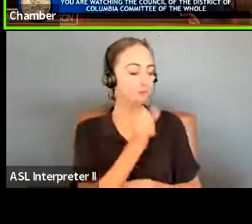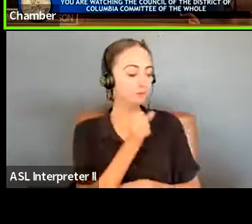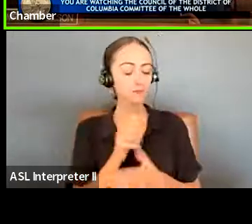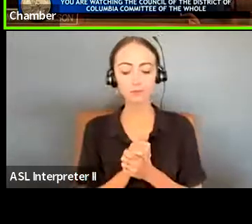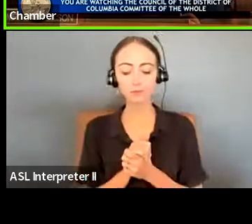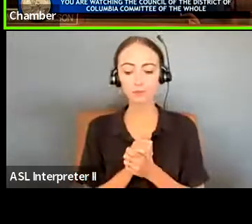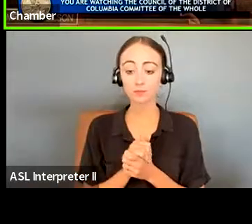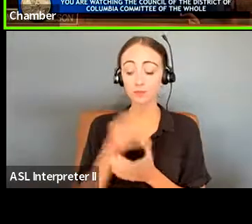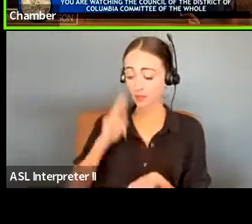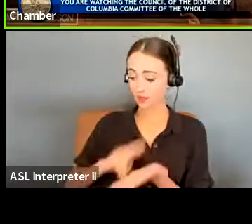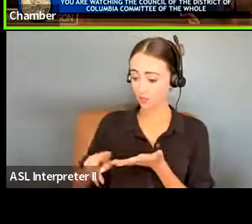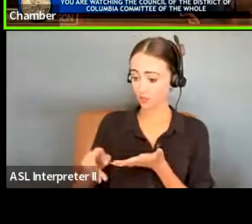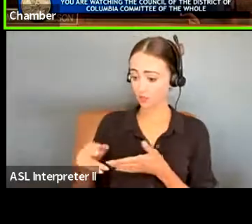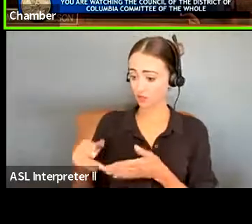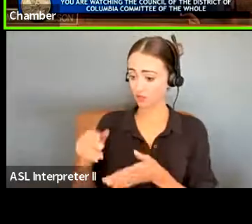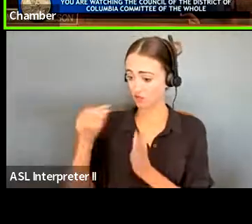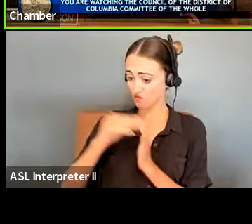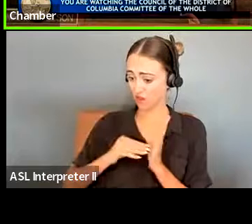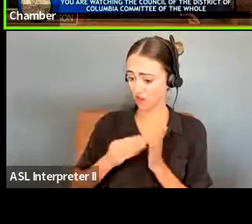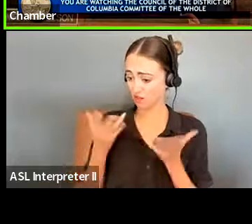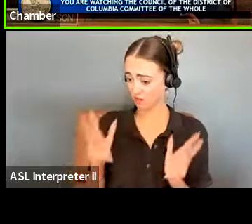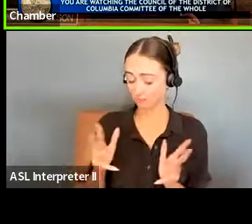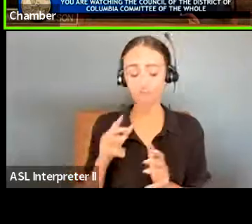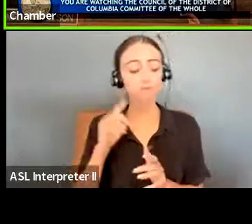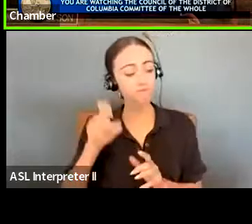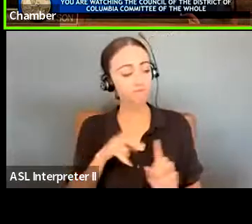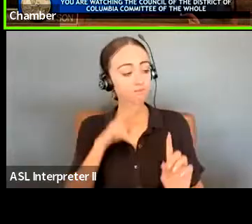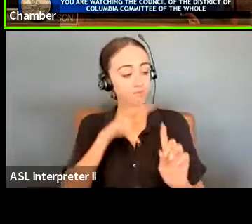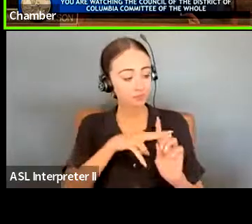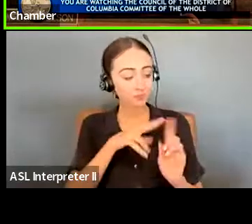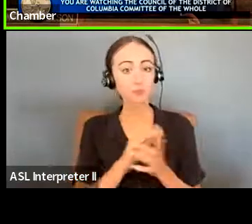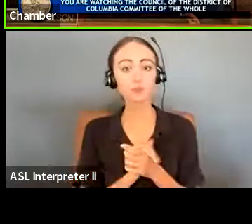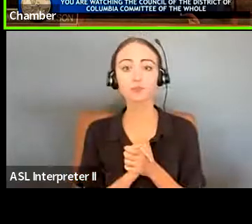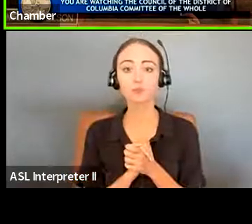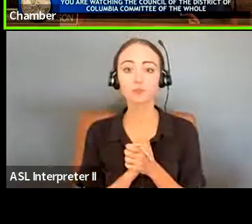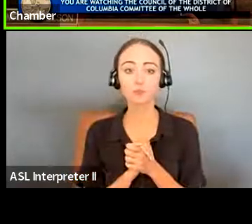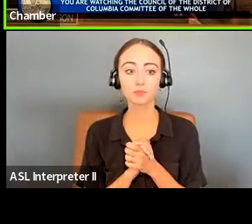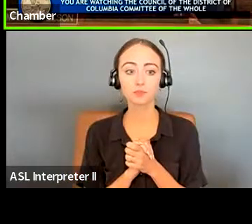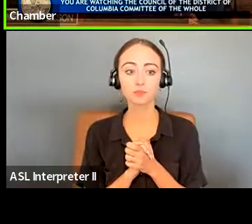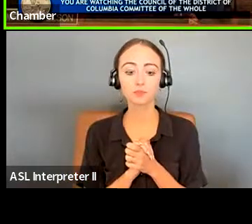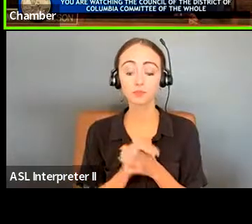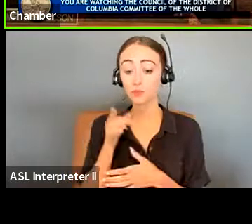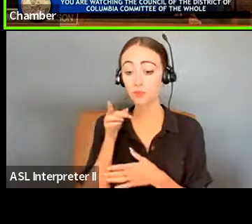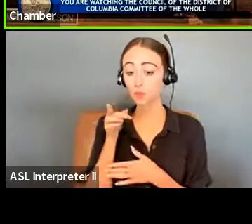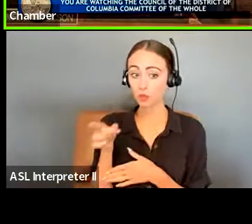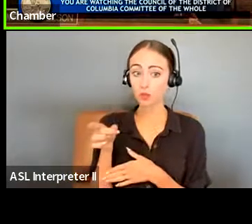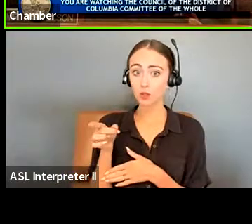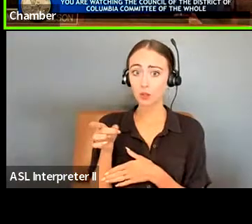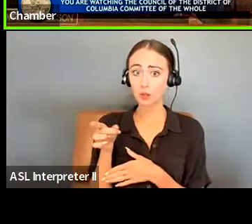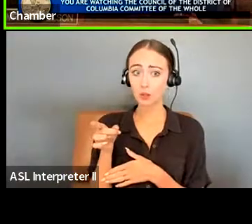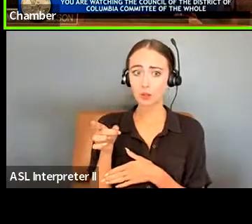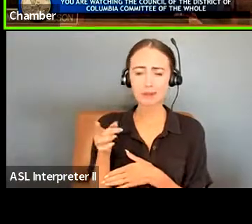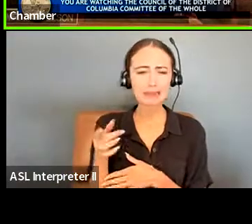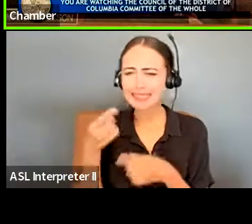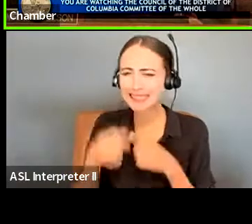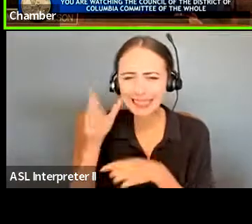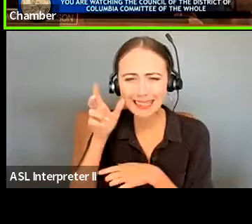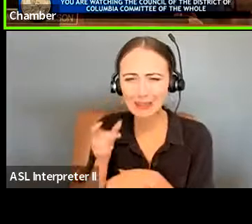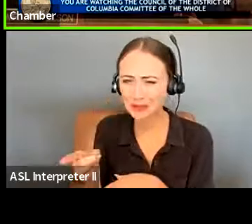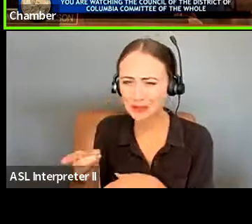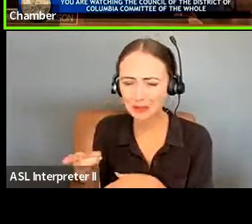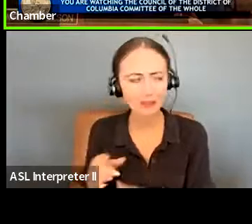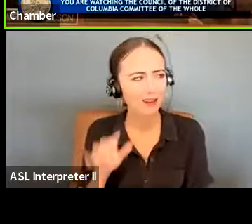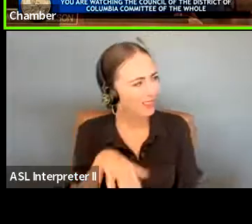Madam Secretary, is the record complete? Once the report is filed. You know, you are barely audible.